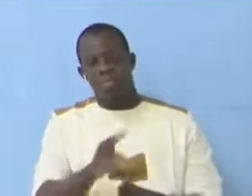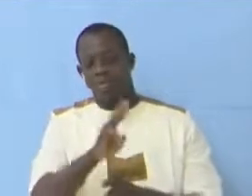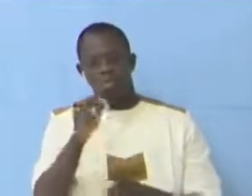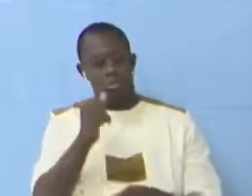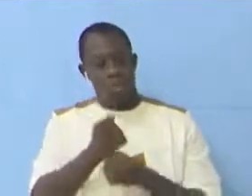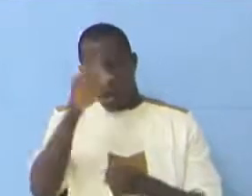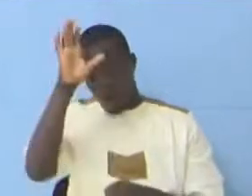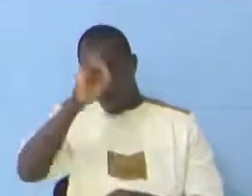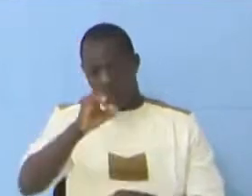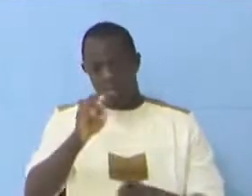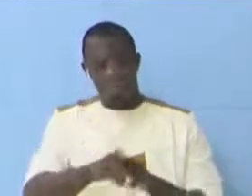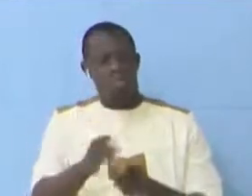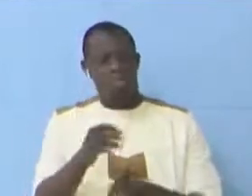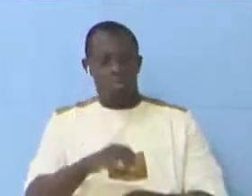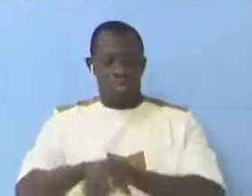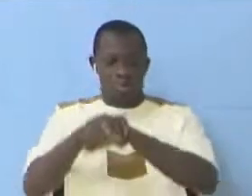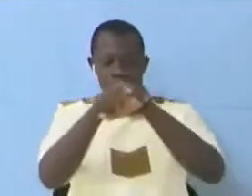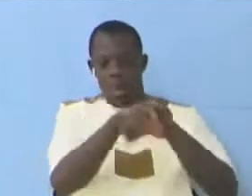They